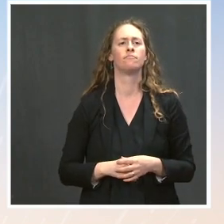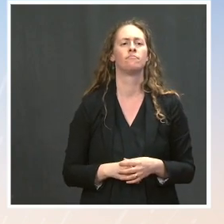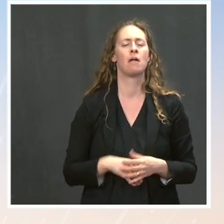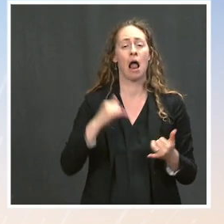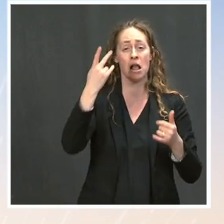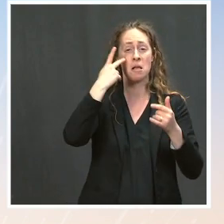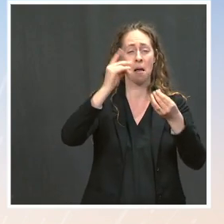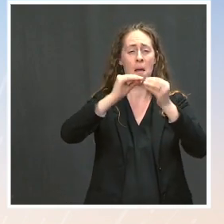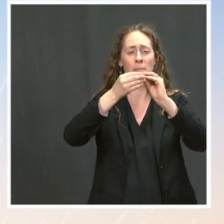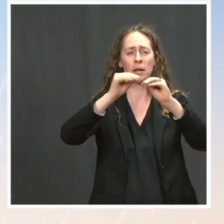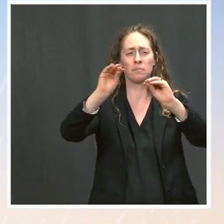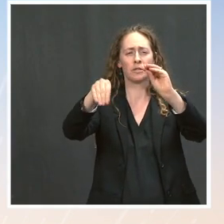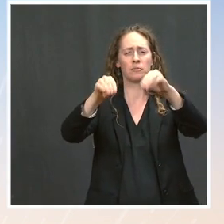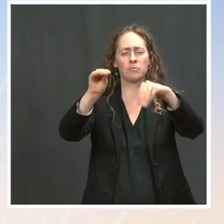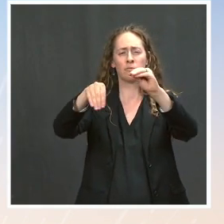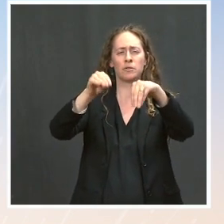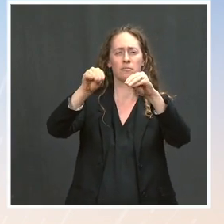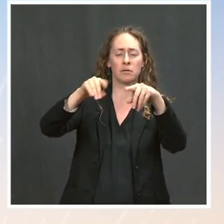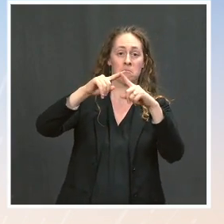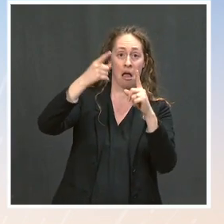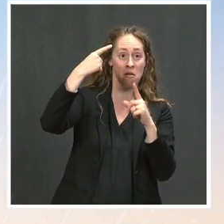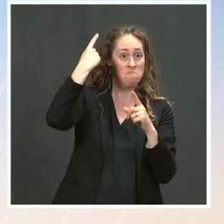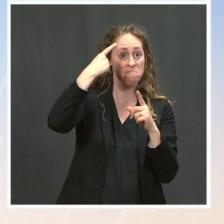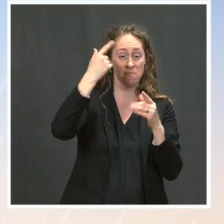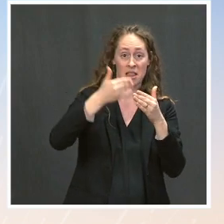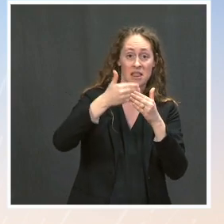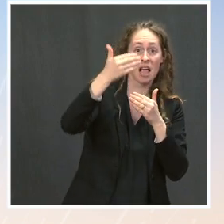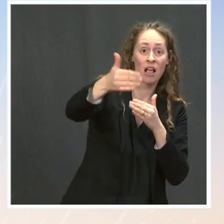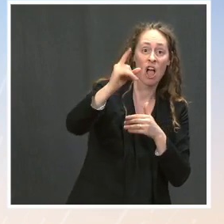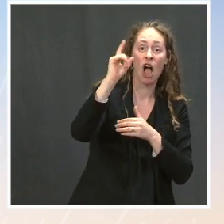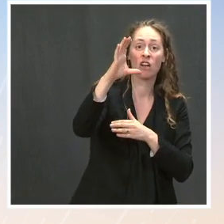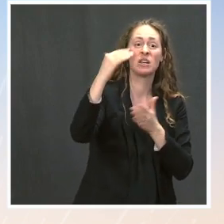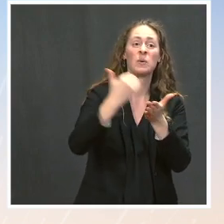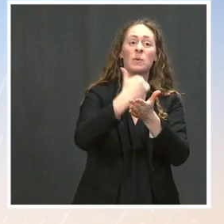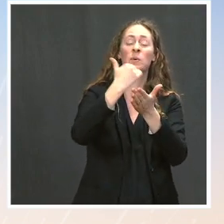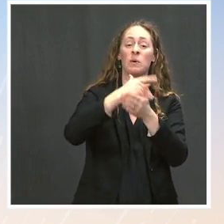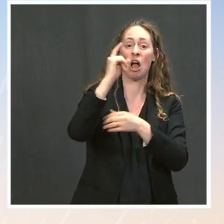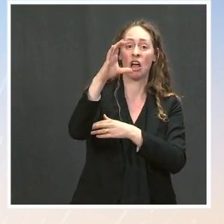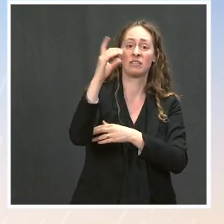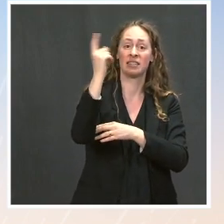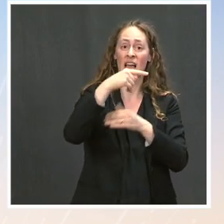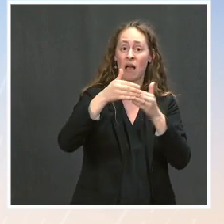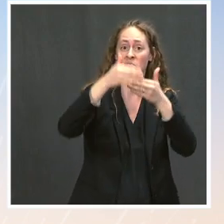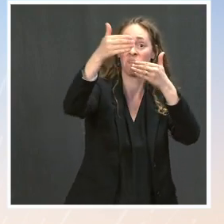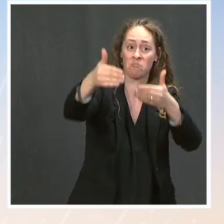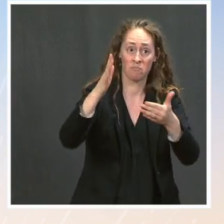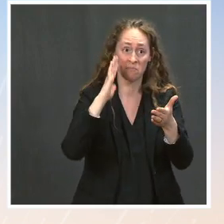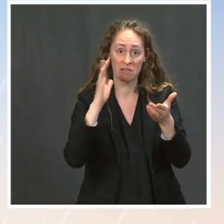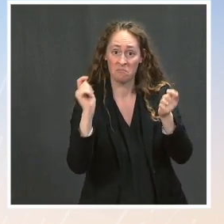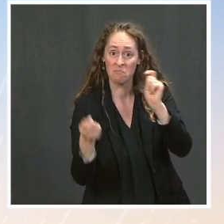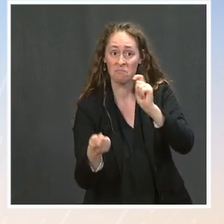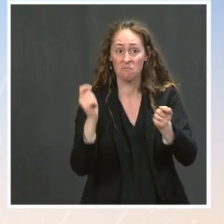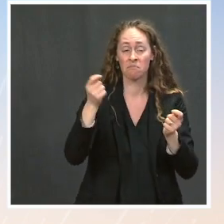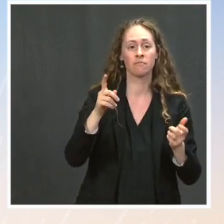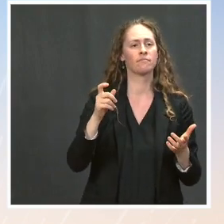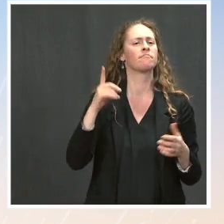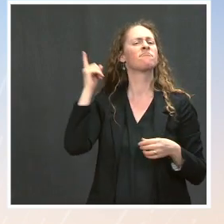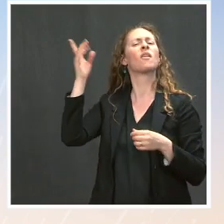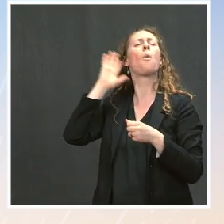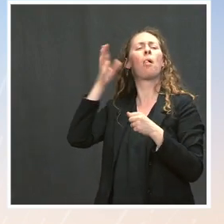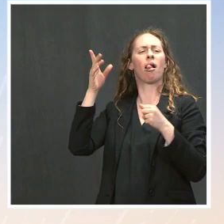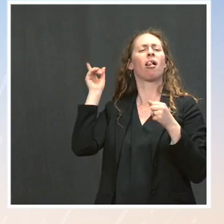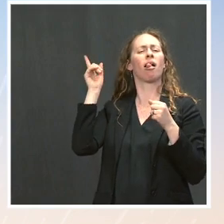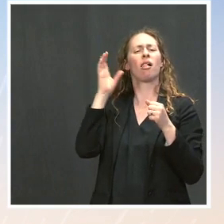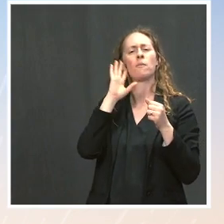the next 100 days? Well, the president would be the first to tell you we have a lot of work left to do to get the virus under control, despite the